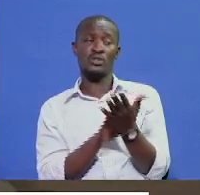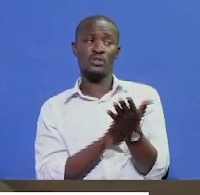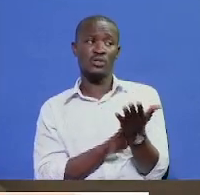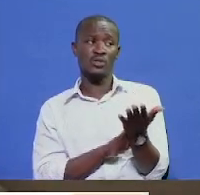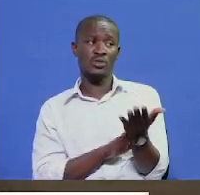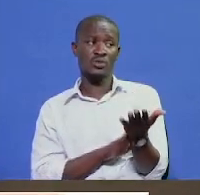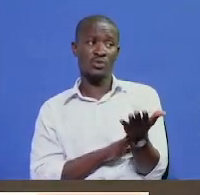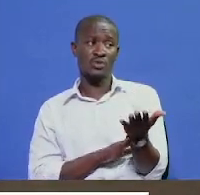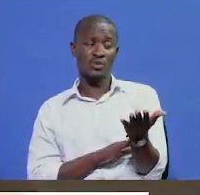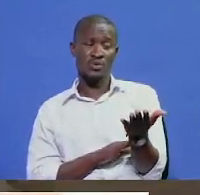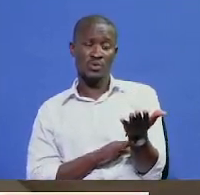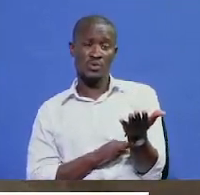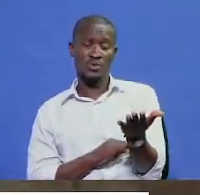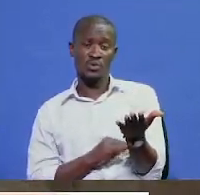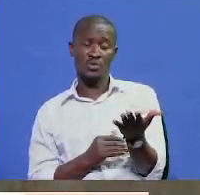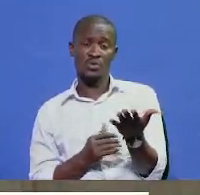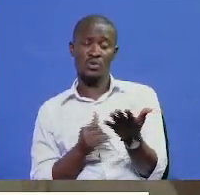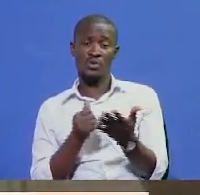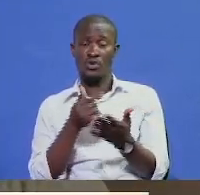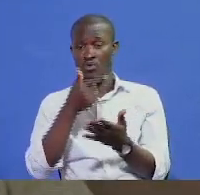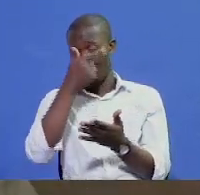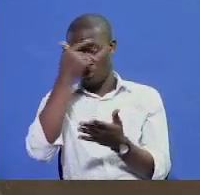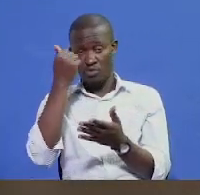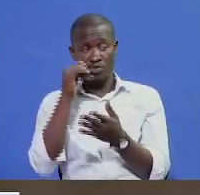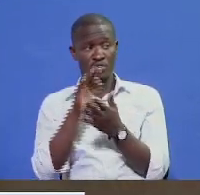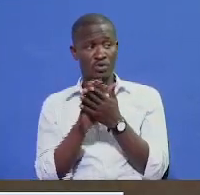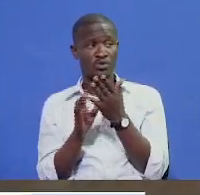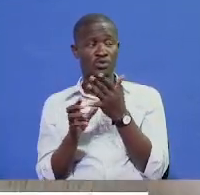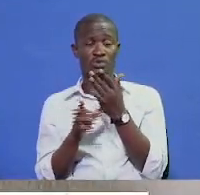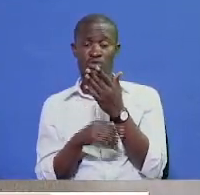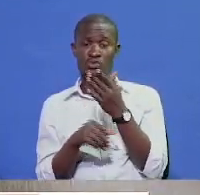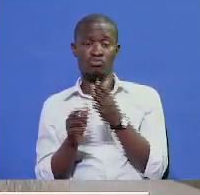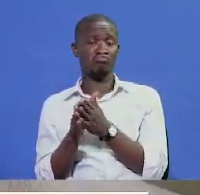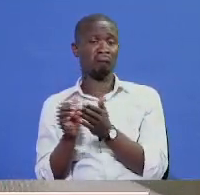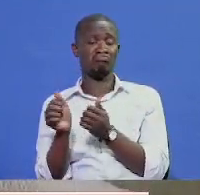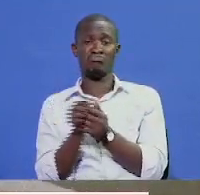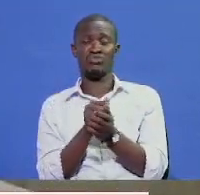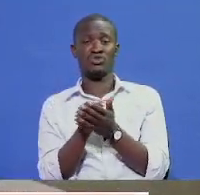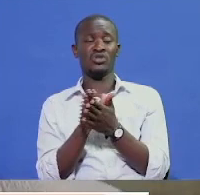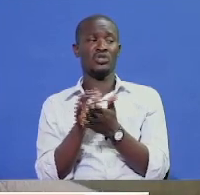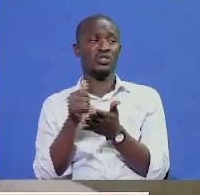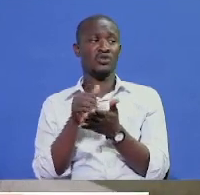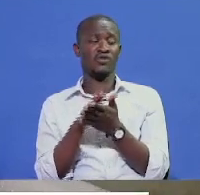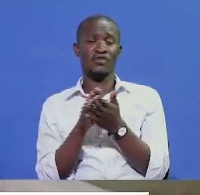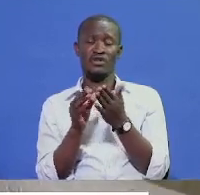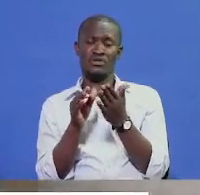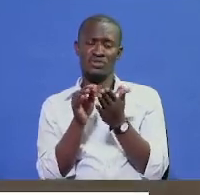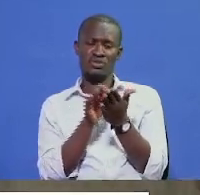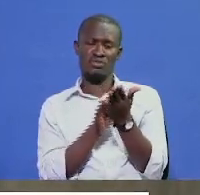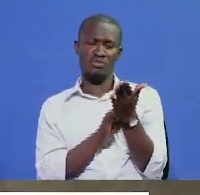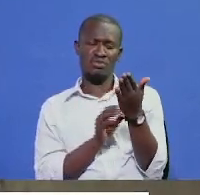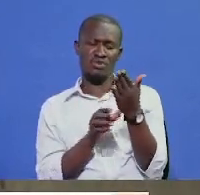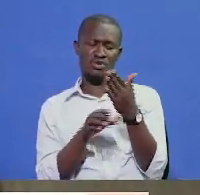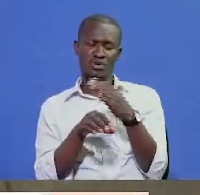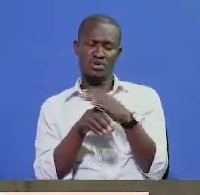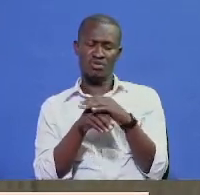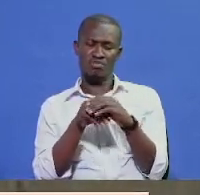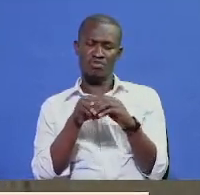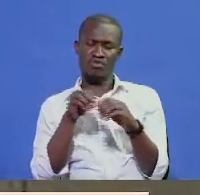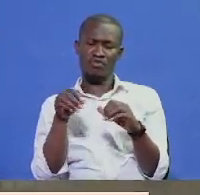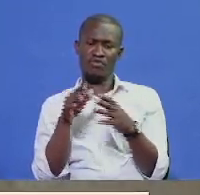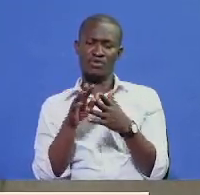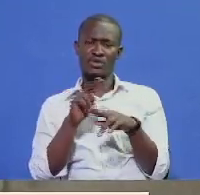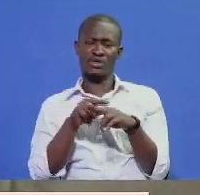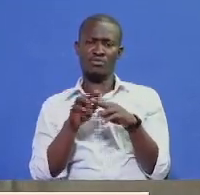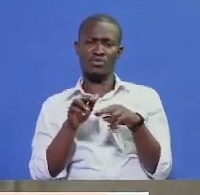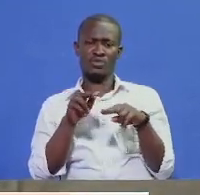gently, because if you do it like this, you're going to spill it. So if you gently remove it, While you're sitting on the